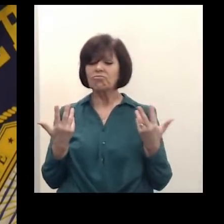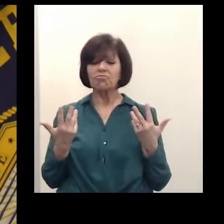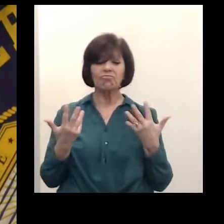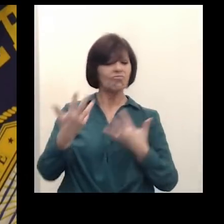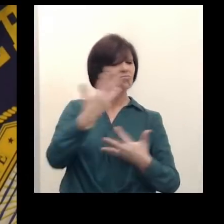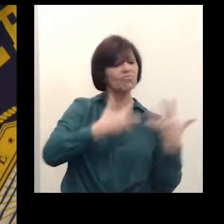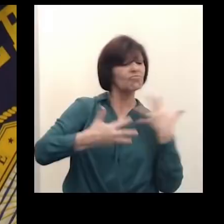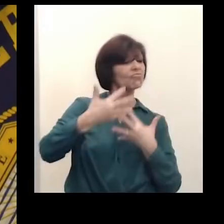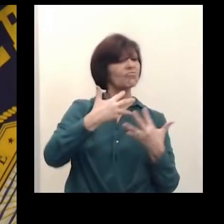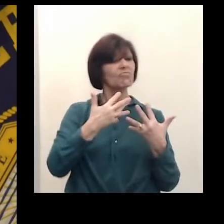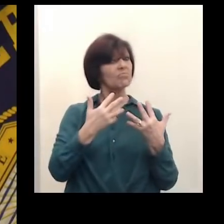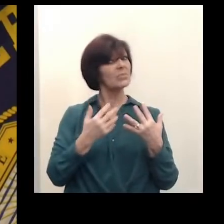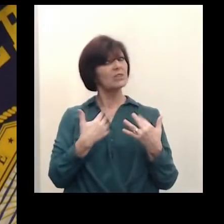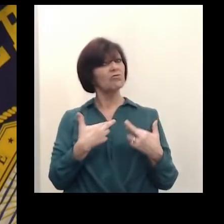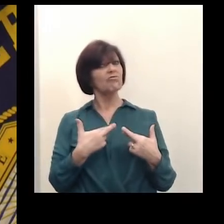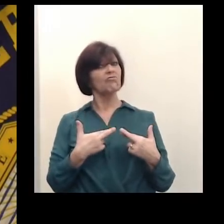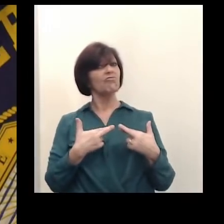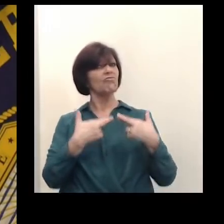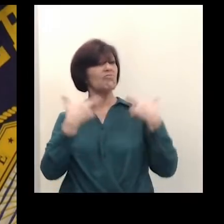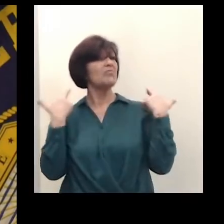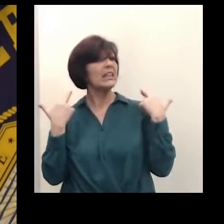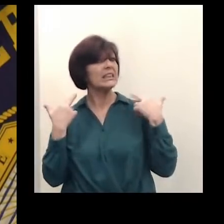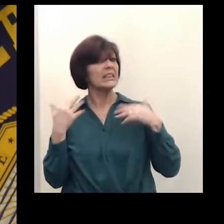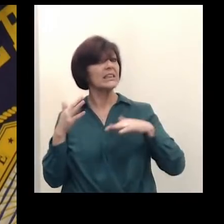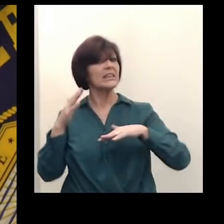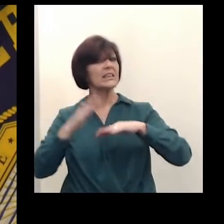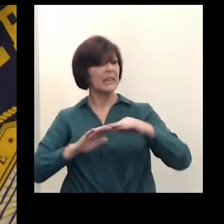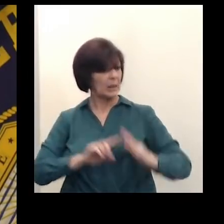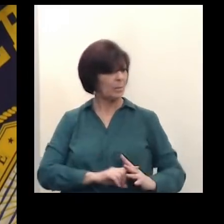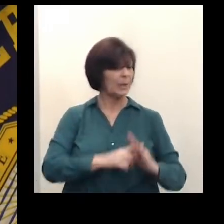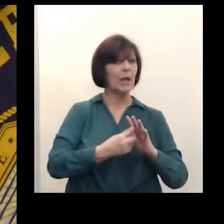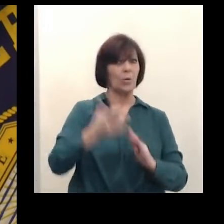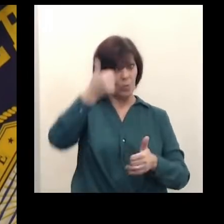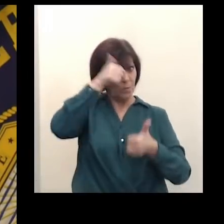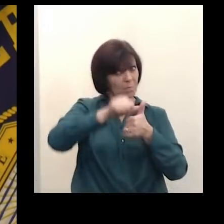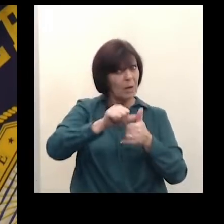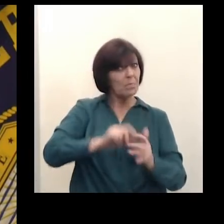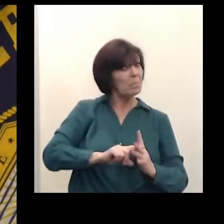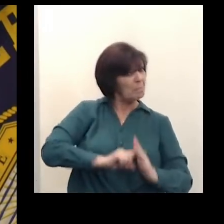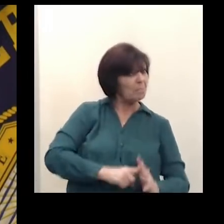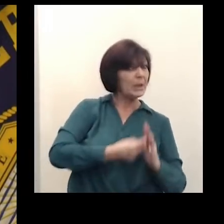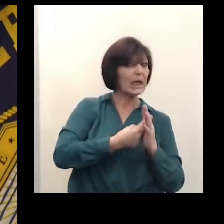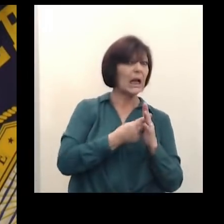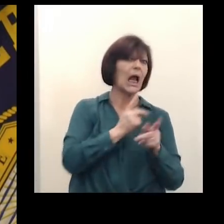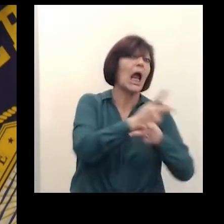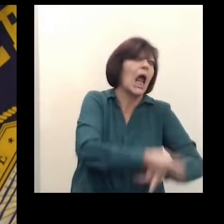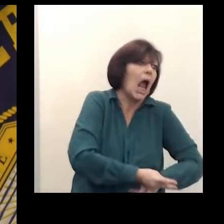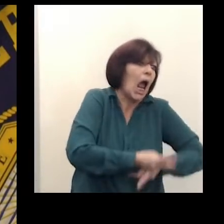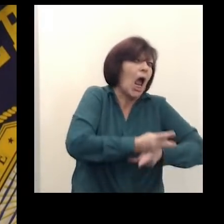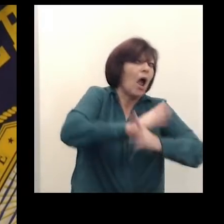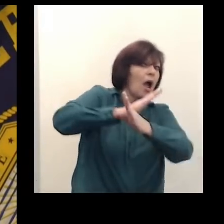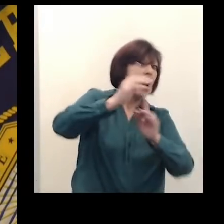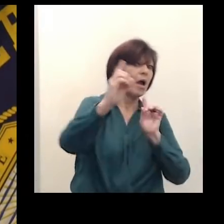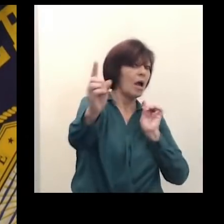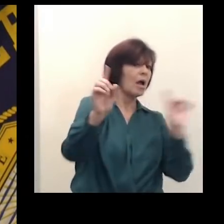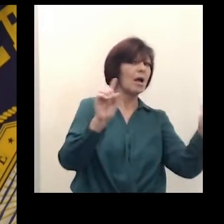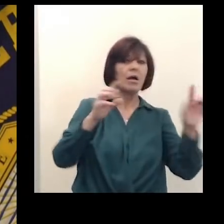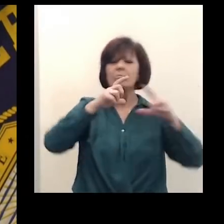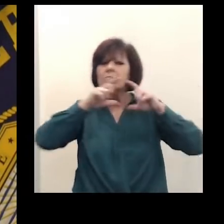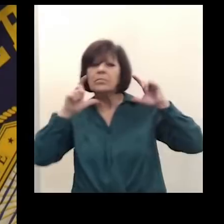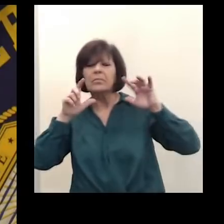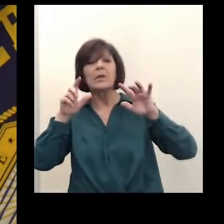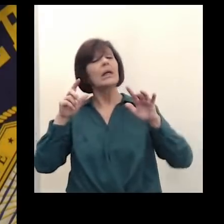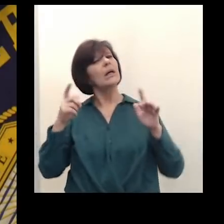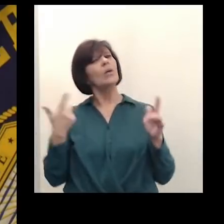much riskier than early phases in the pandemic where everyone is really careful. We've really let our guard down, and though obviously certain individuals that continue to